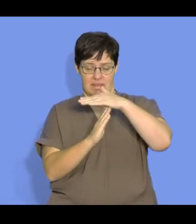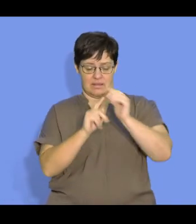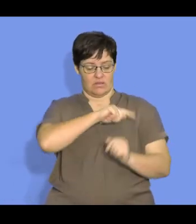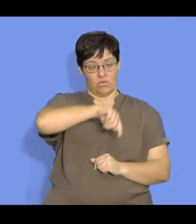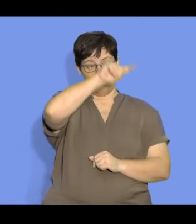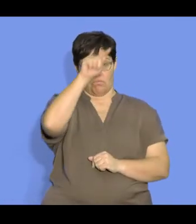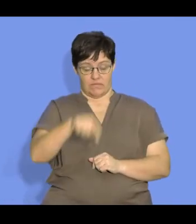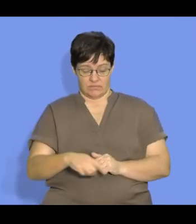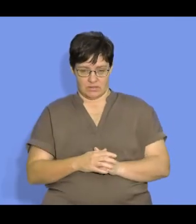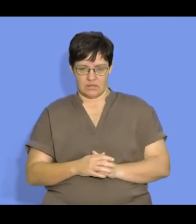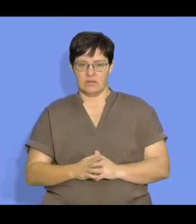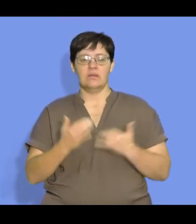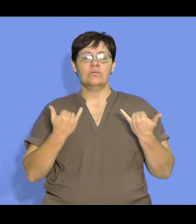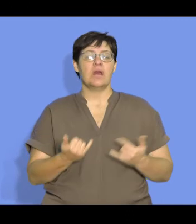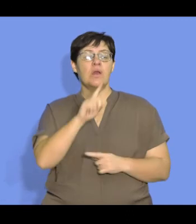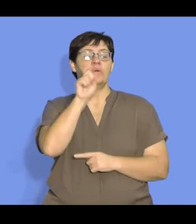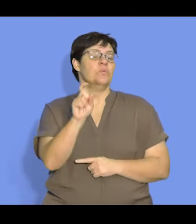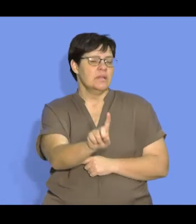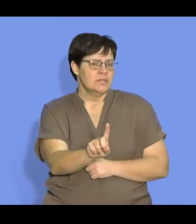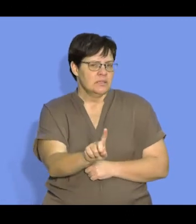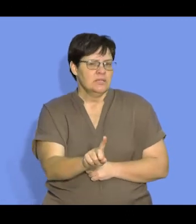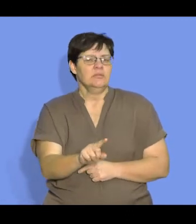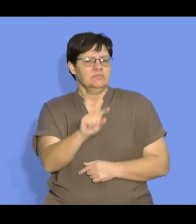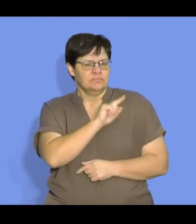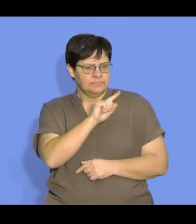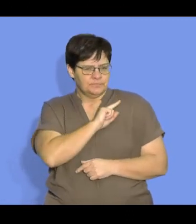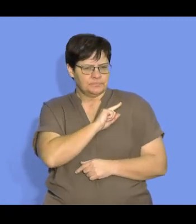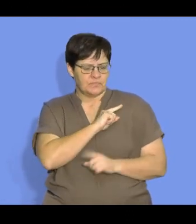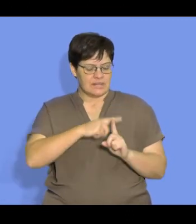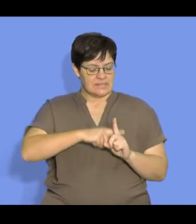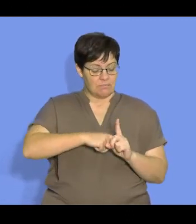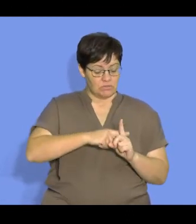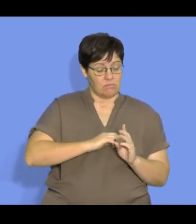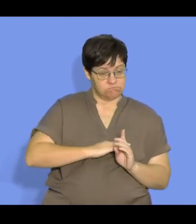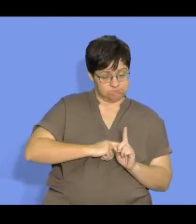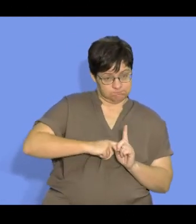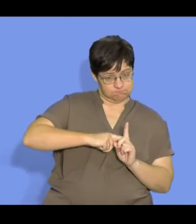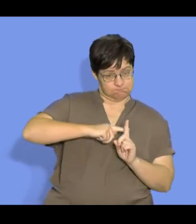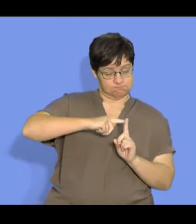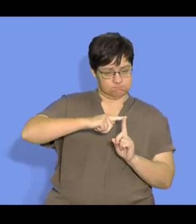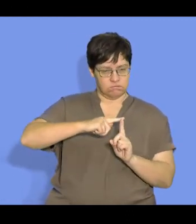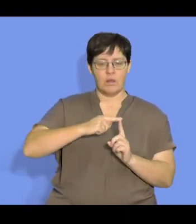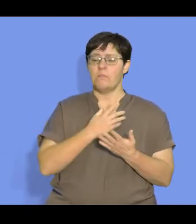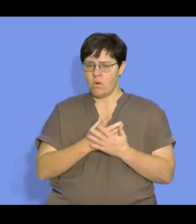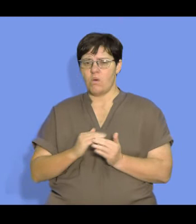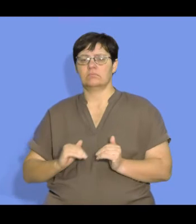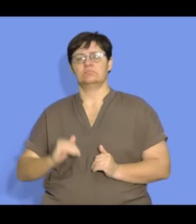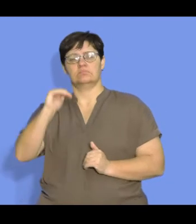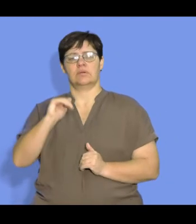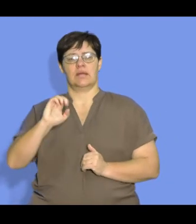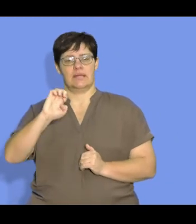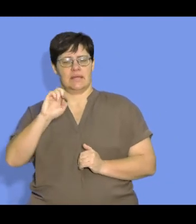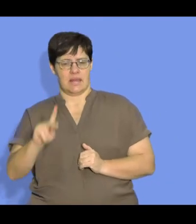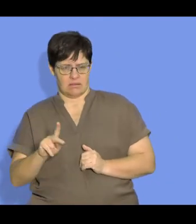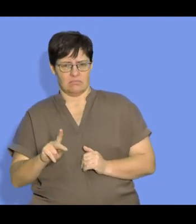graph. The question today is, why does an increase in temperature result in an increased rate